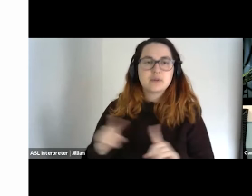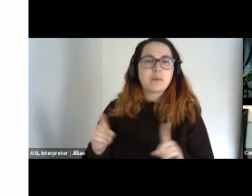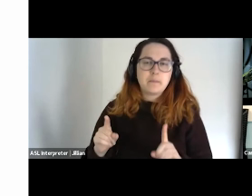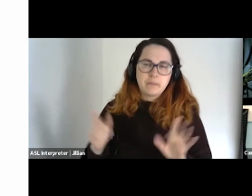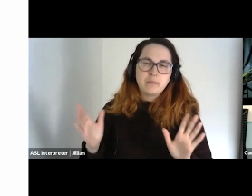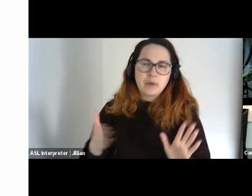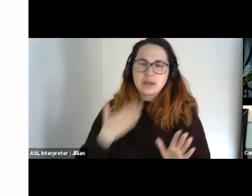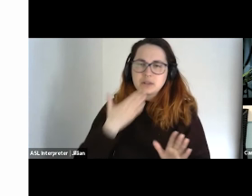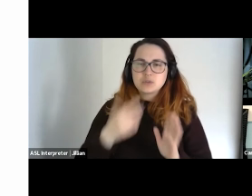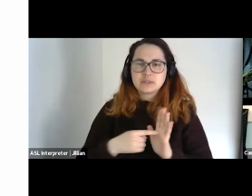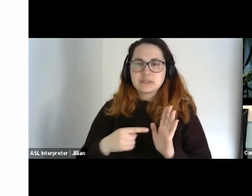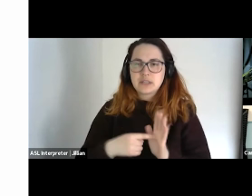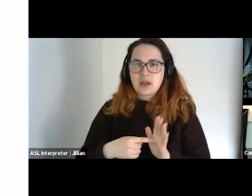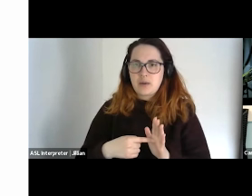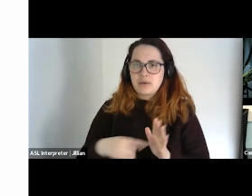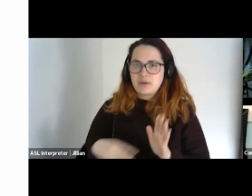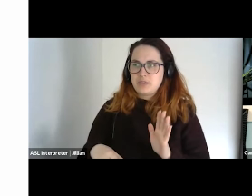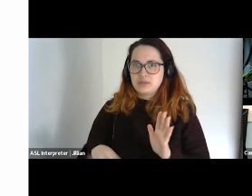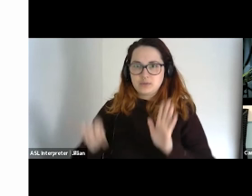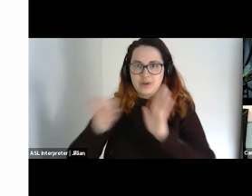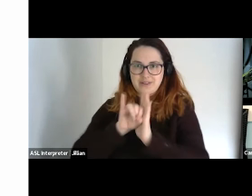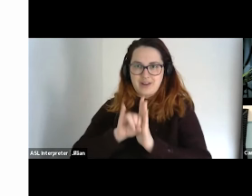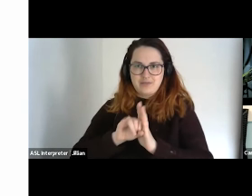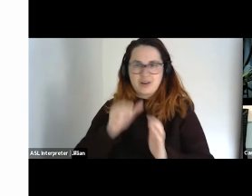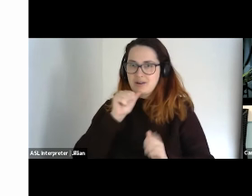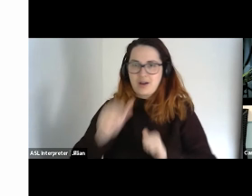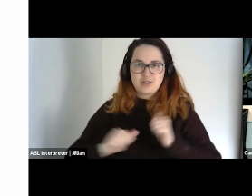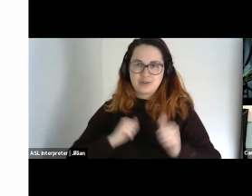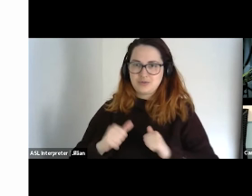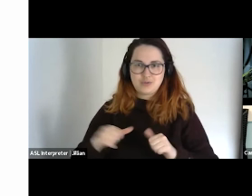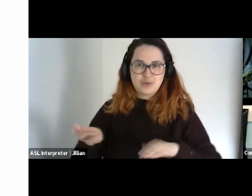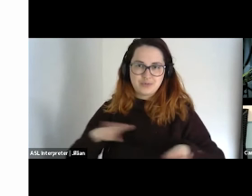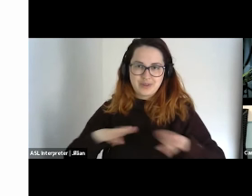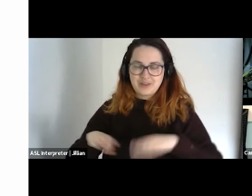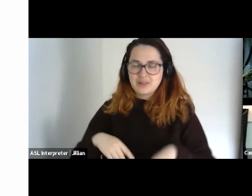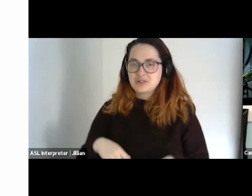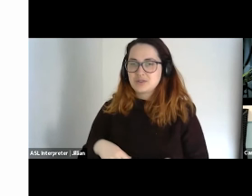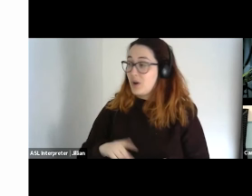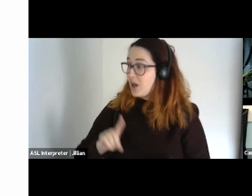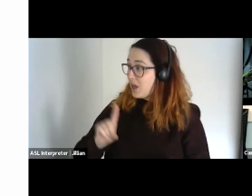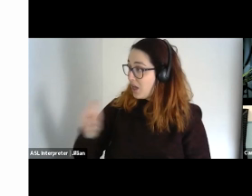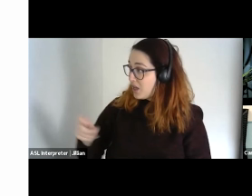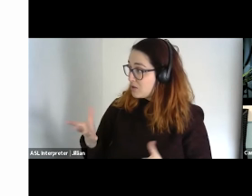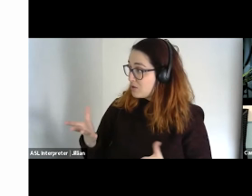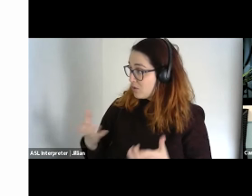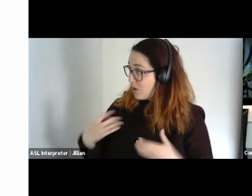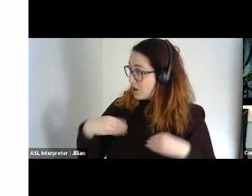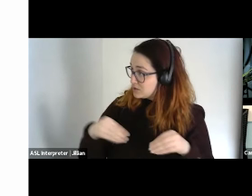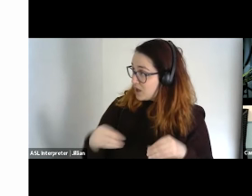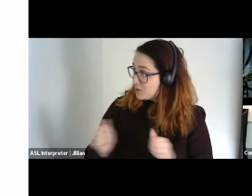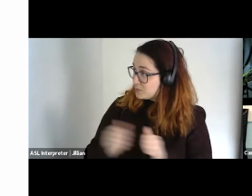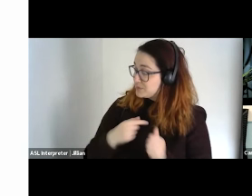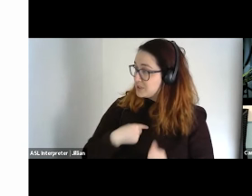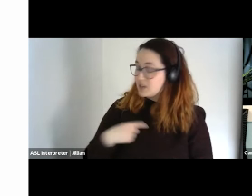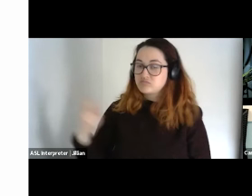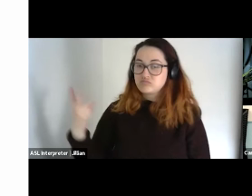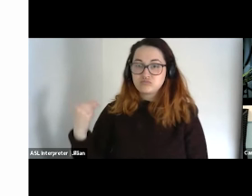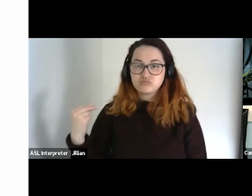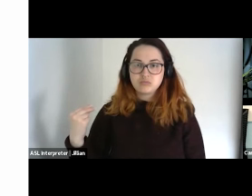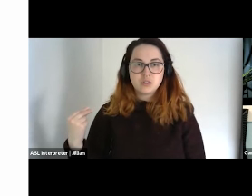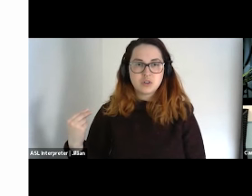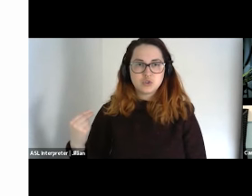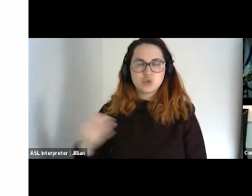the unassertive behavior out of us. Okay, so I asked a friend to go shopping with me and she said no. What emotions did I feel and how strong